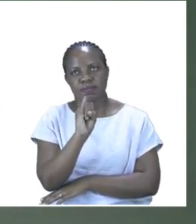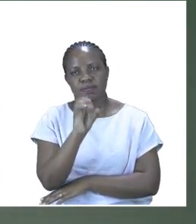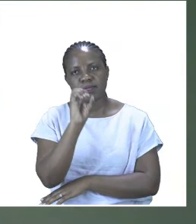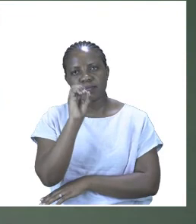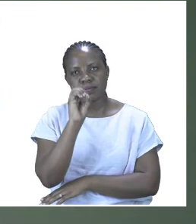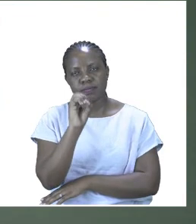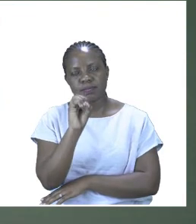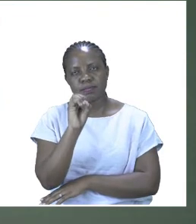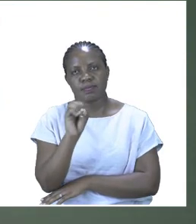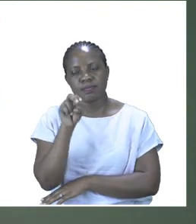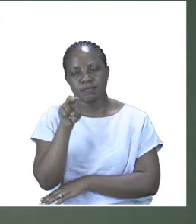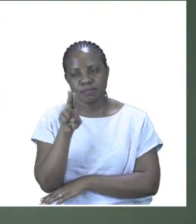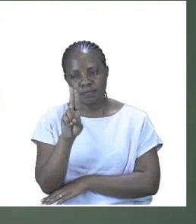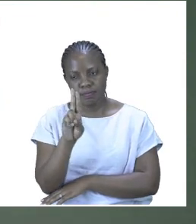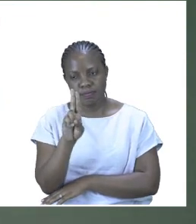I,